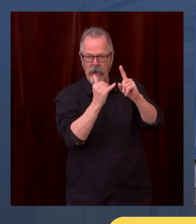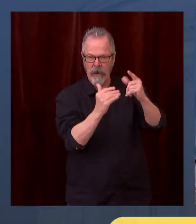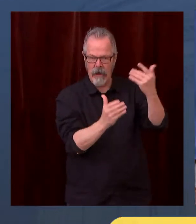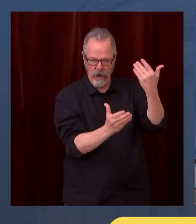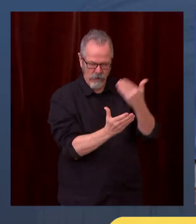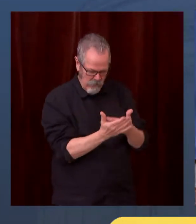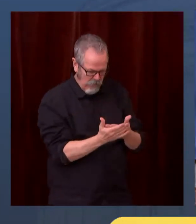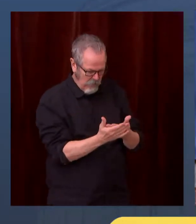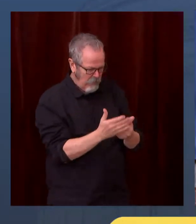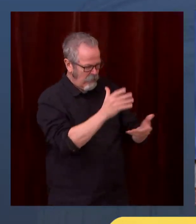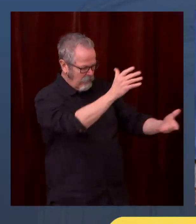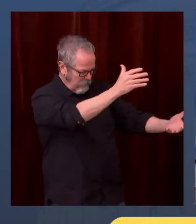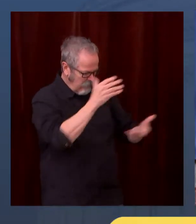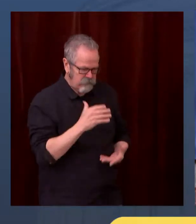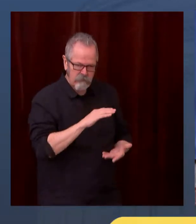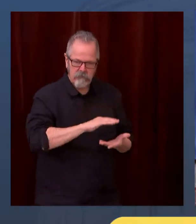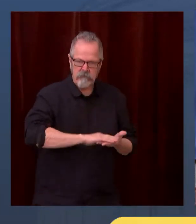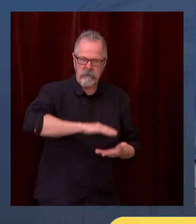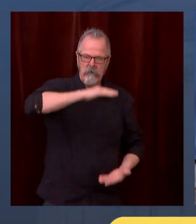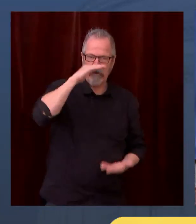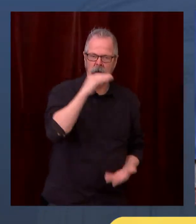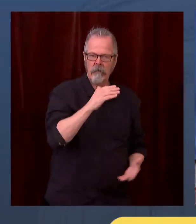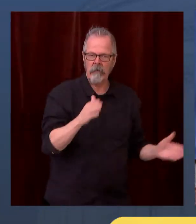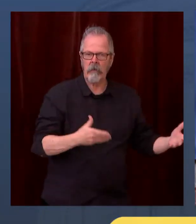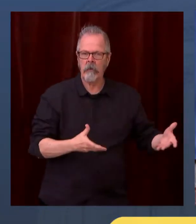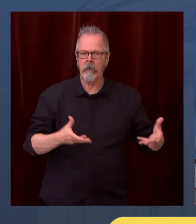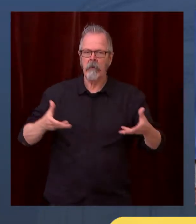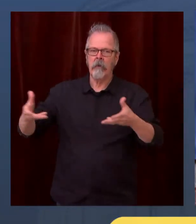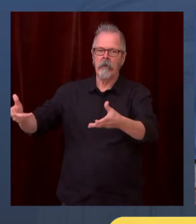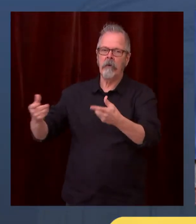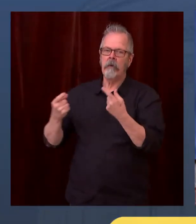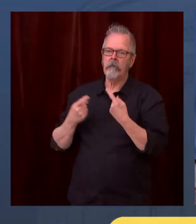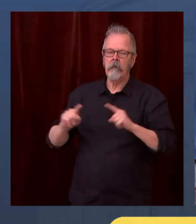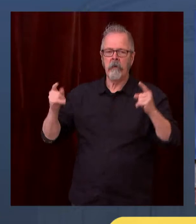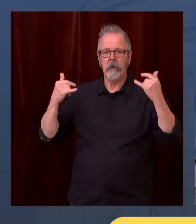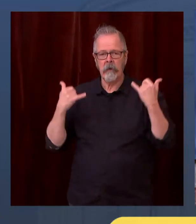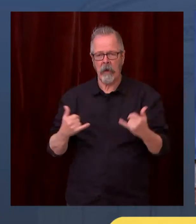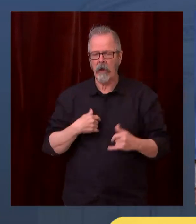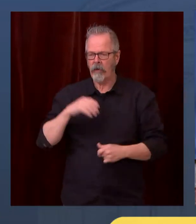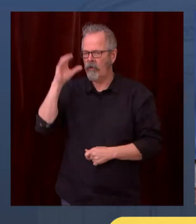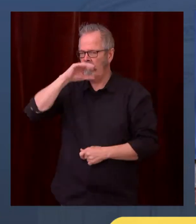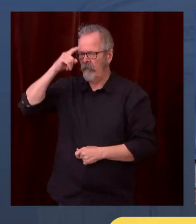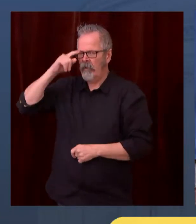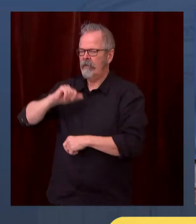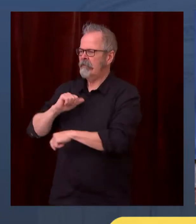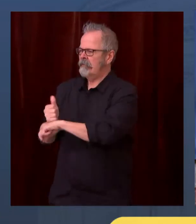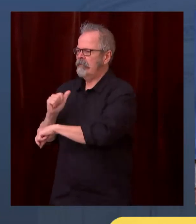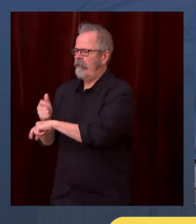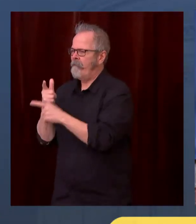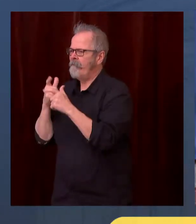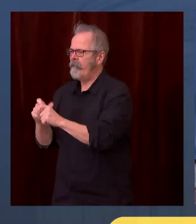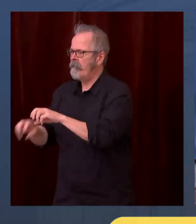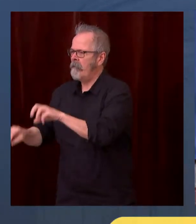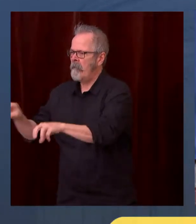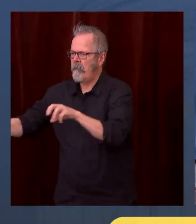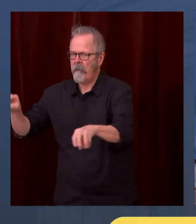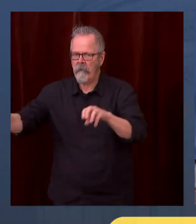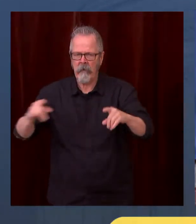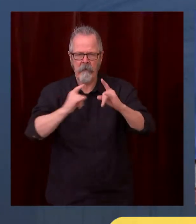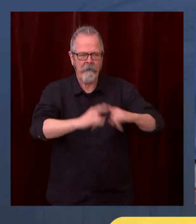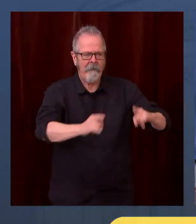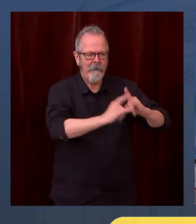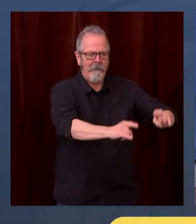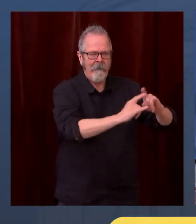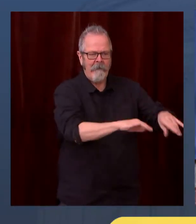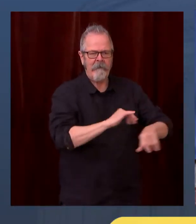day. All we need is the doses. We need the vaccine. Obviously, we can't vaccinate people without the vaccine. But the good